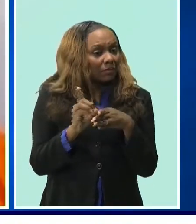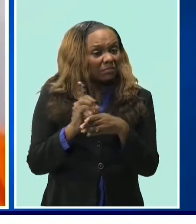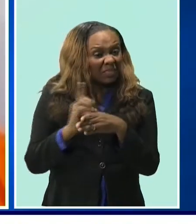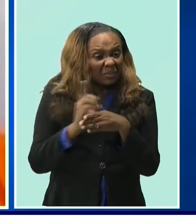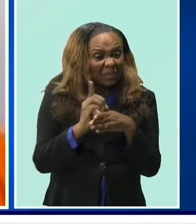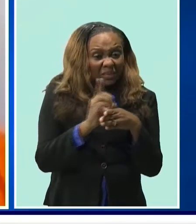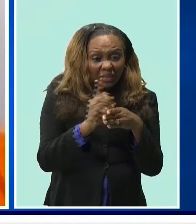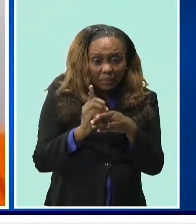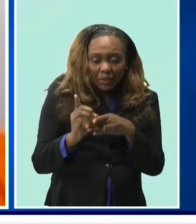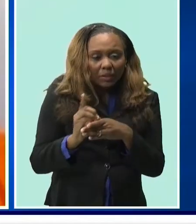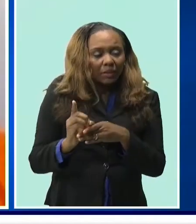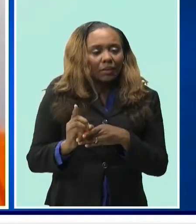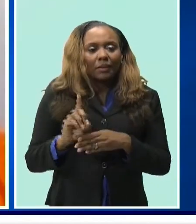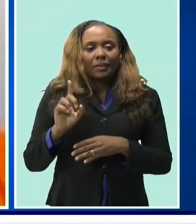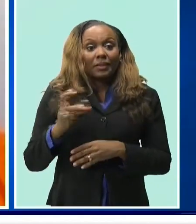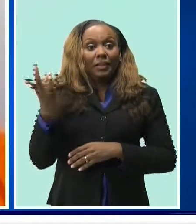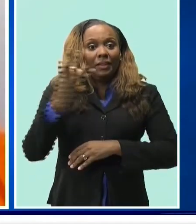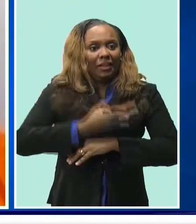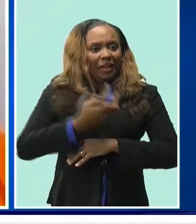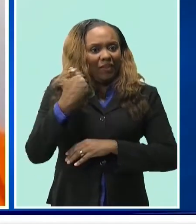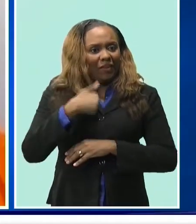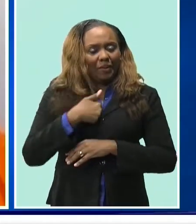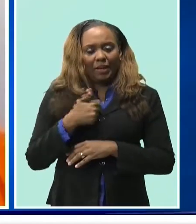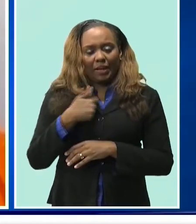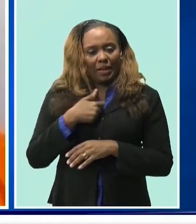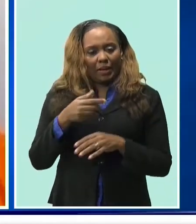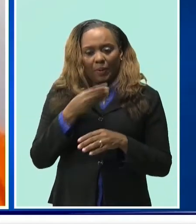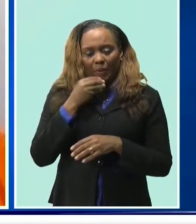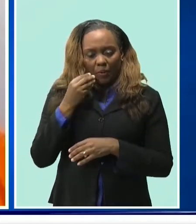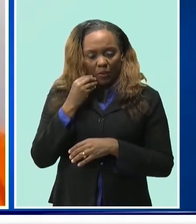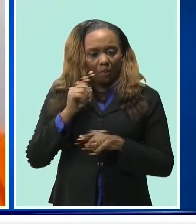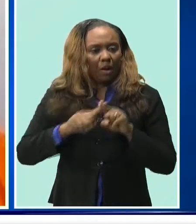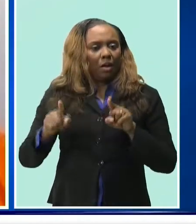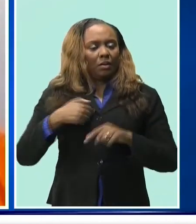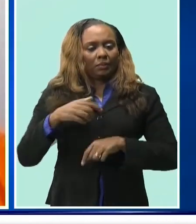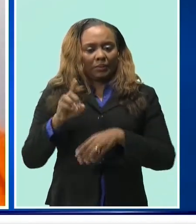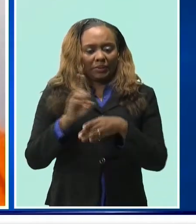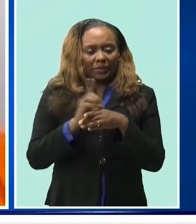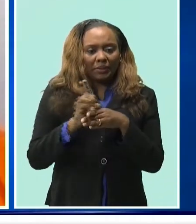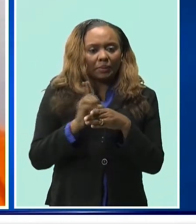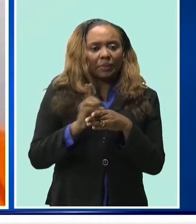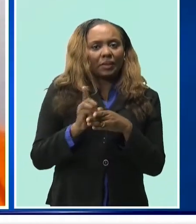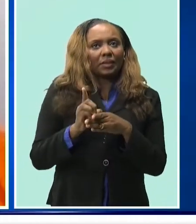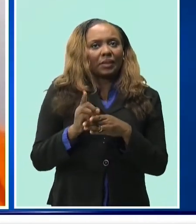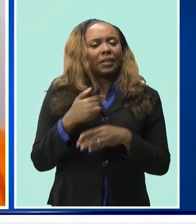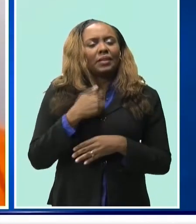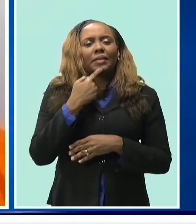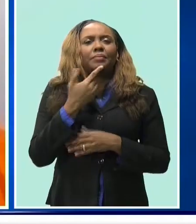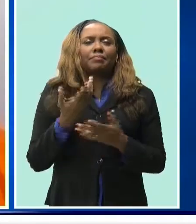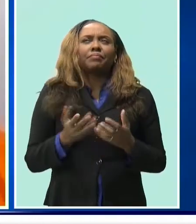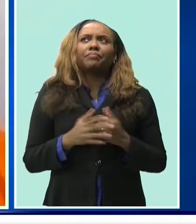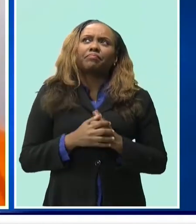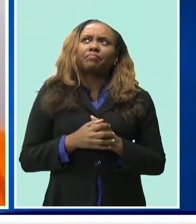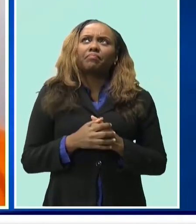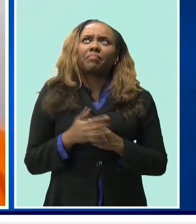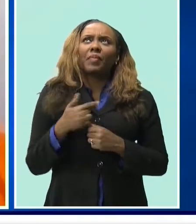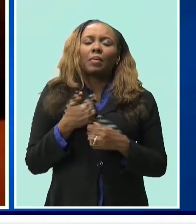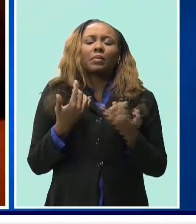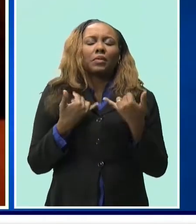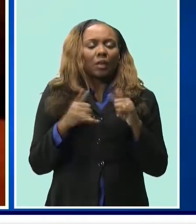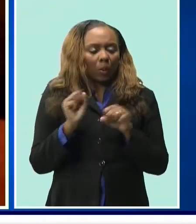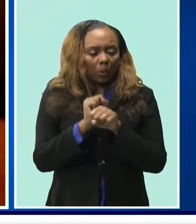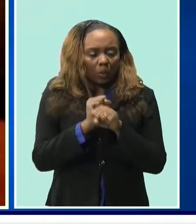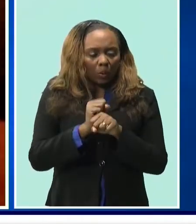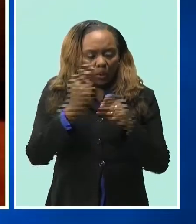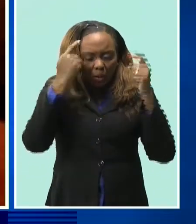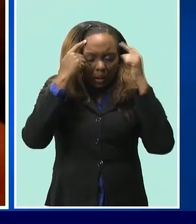has been just 7 days for me, but I discipline myself from day one because I tell myself that I am still at work.